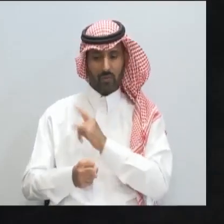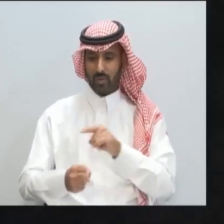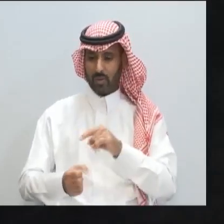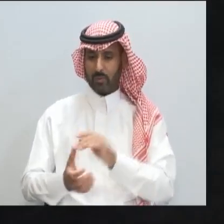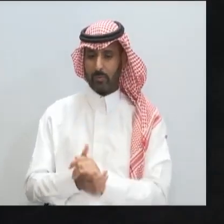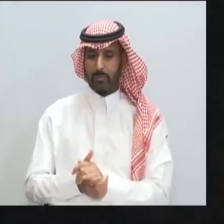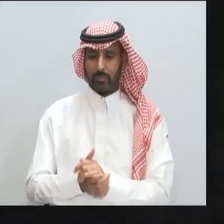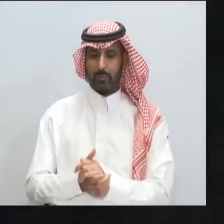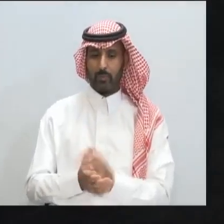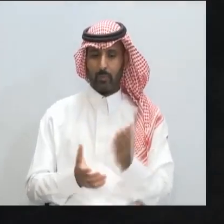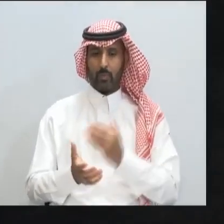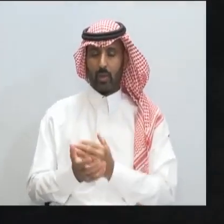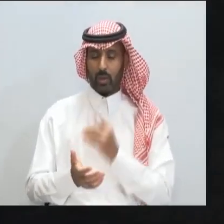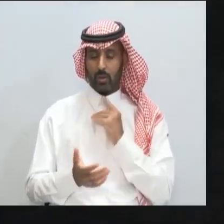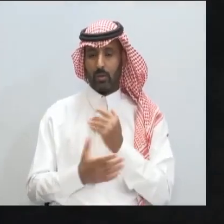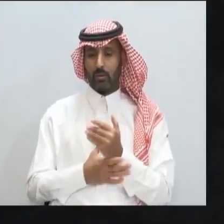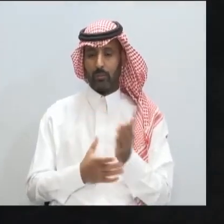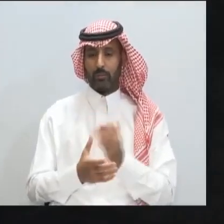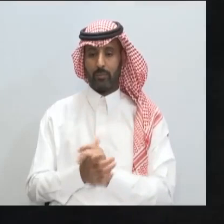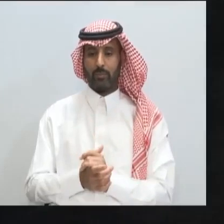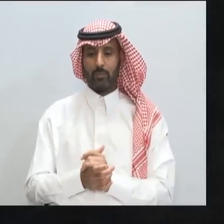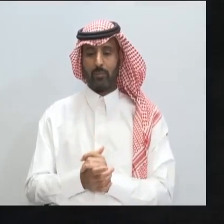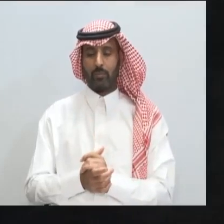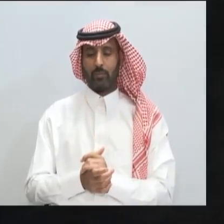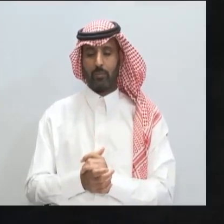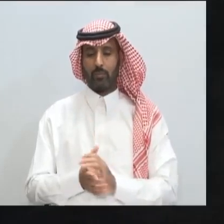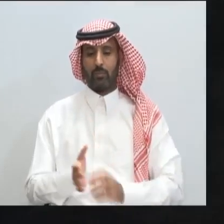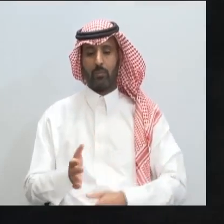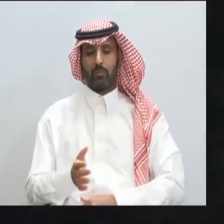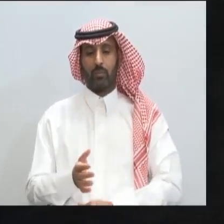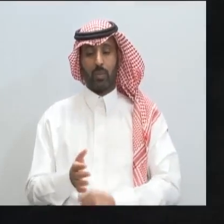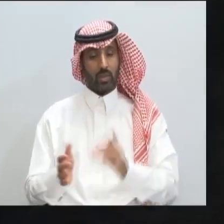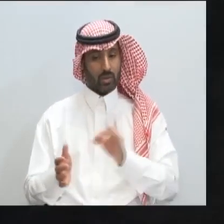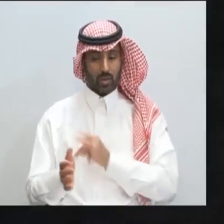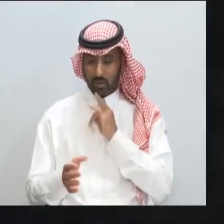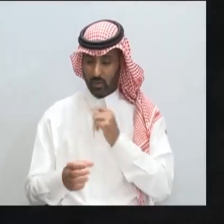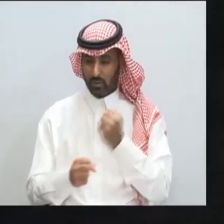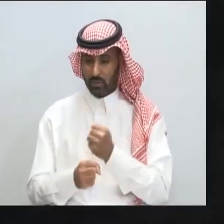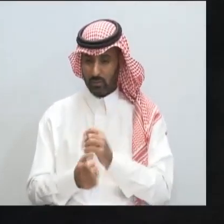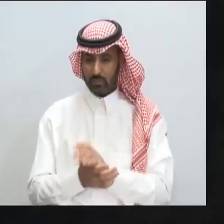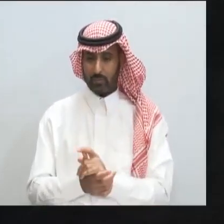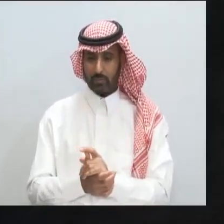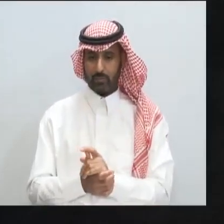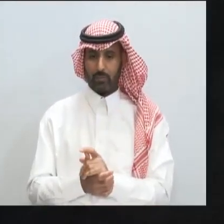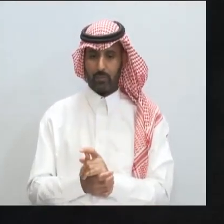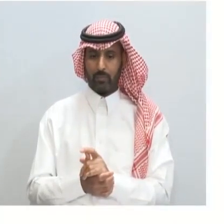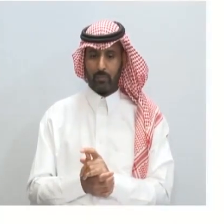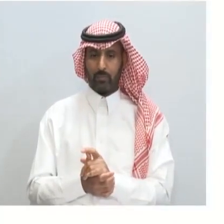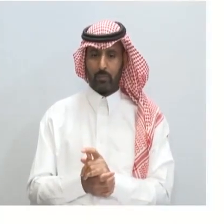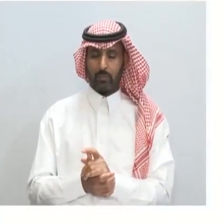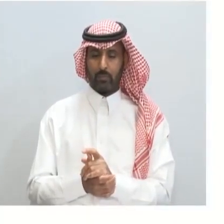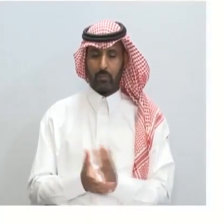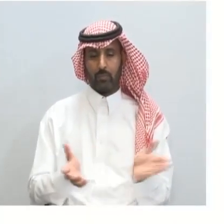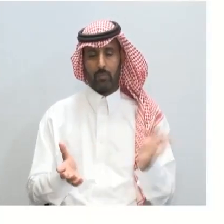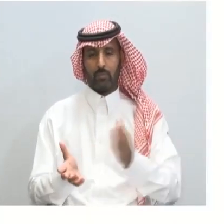wrong. He acted all innocent, as if he didn't do something wrong.